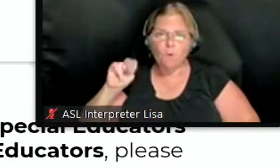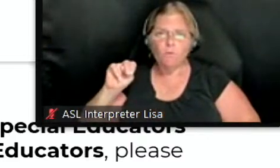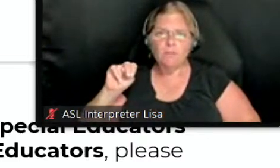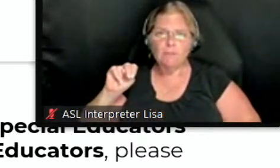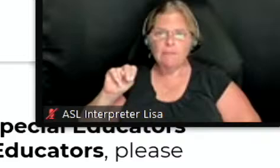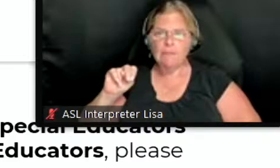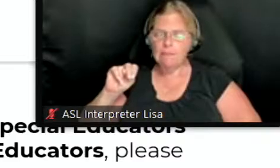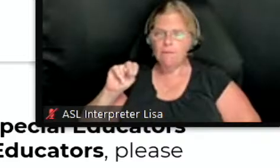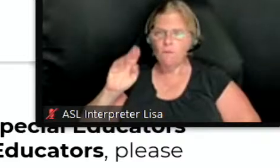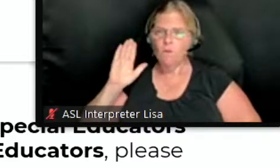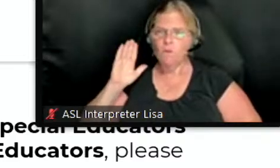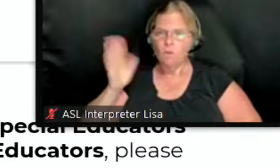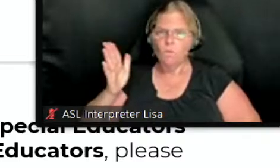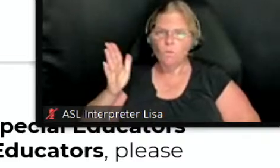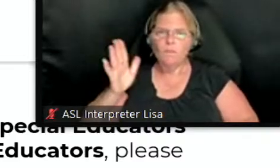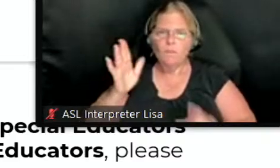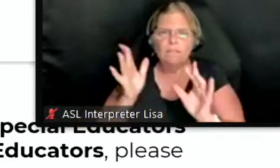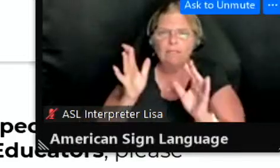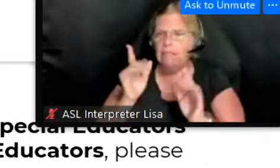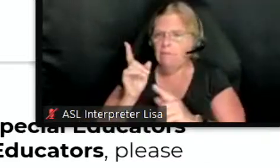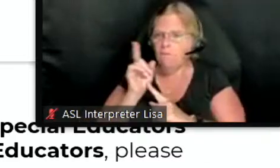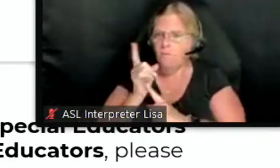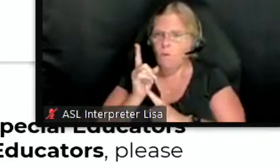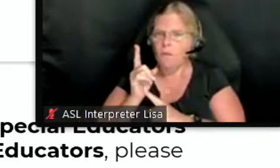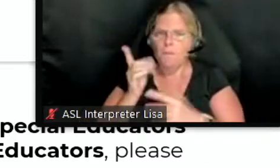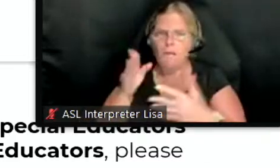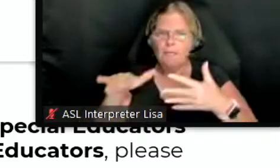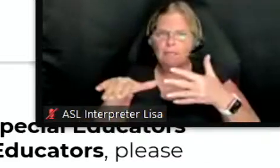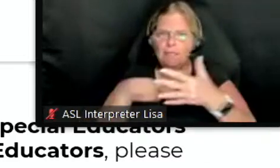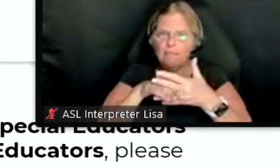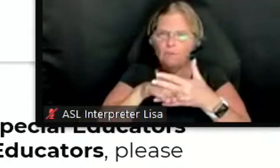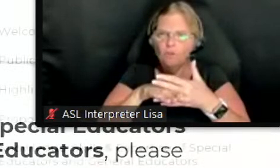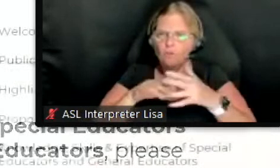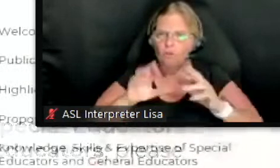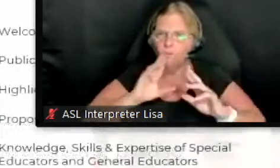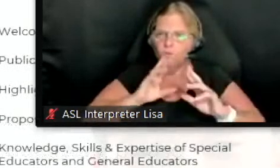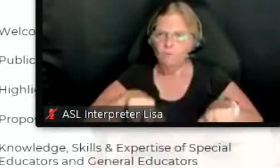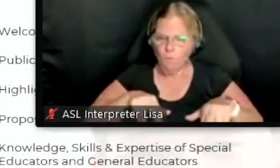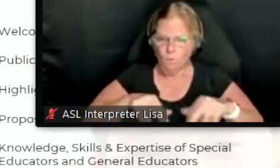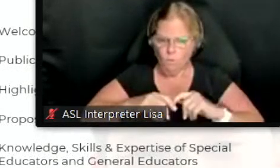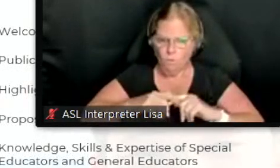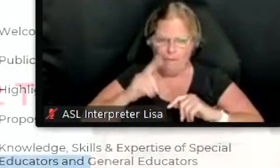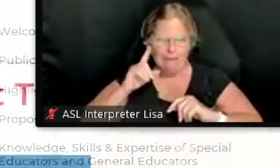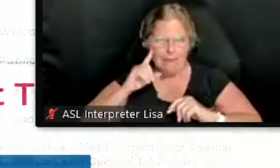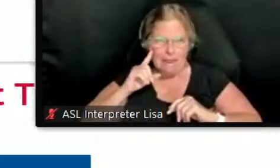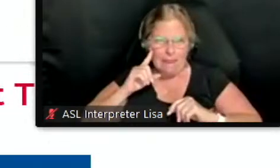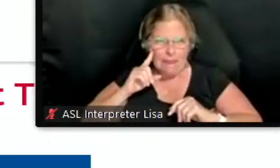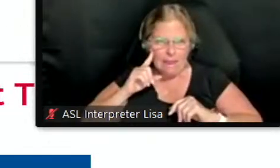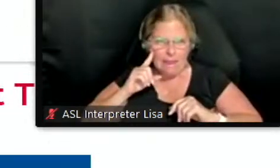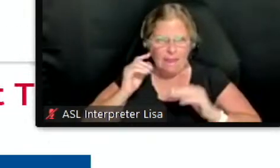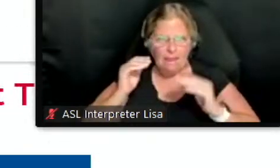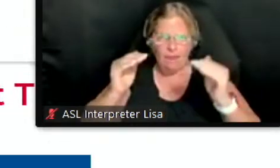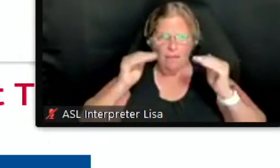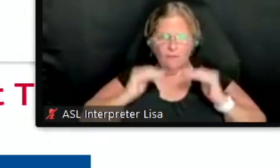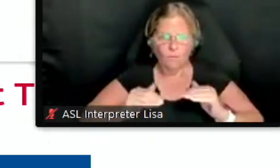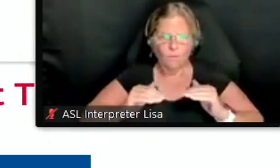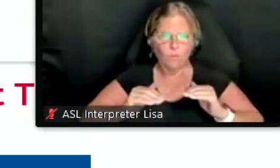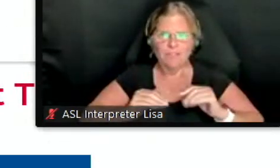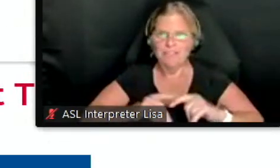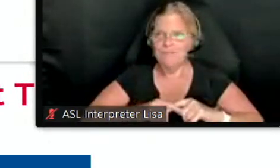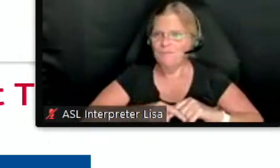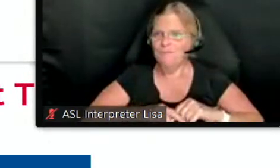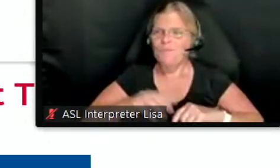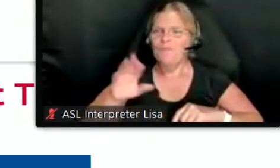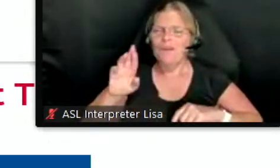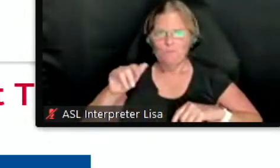the interim report, if I'm not mistaken. I think that might be what's next. You are not mistaken.